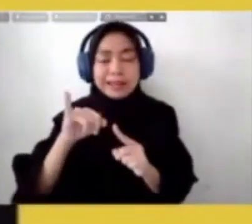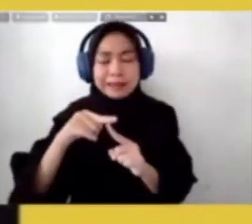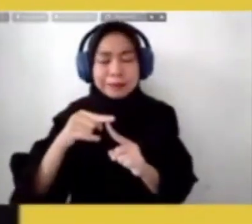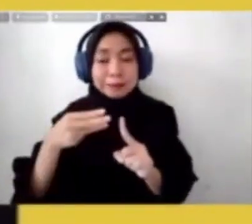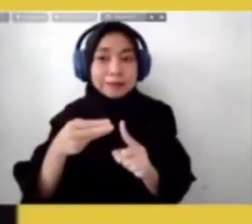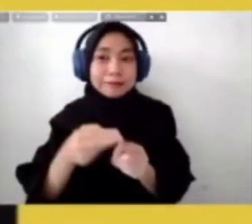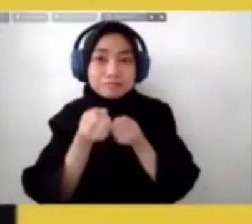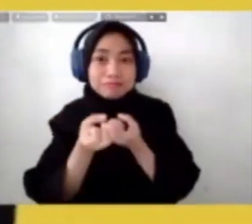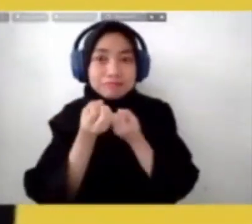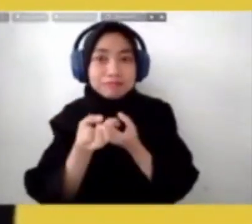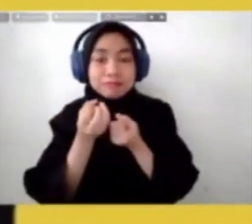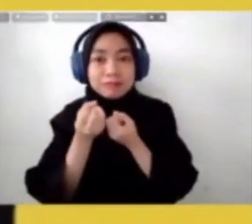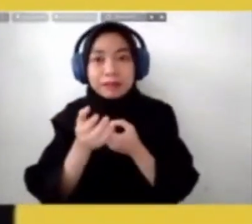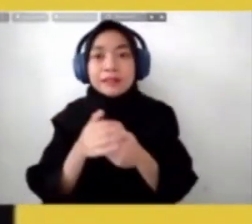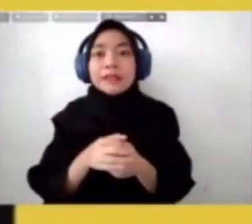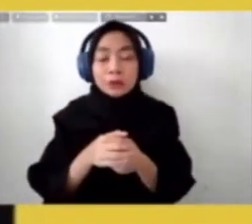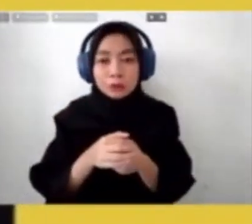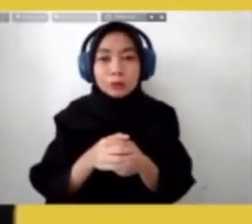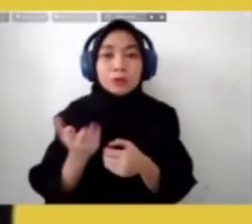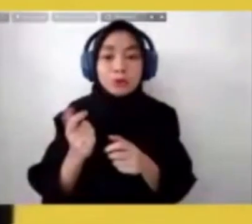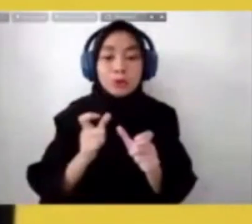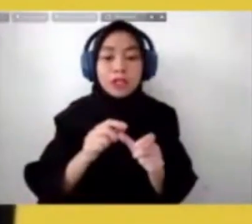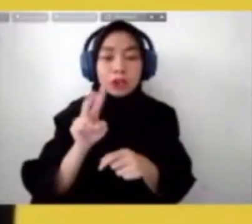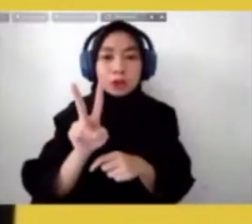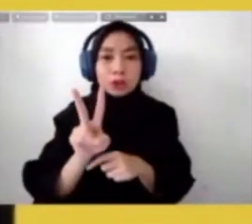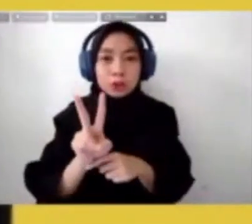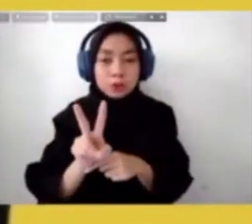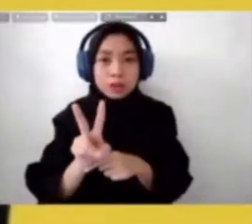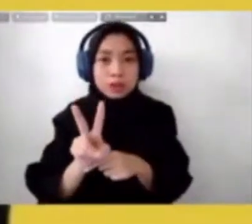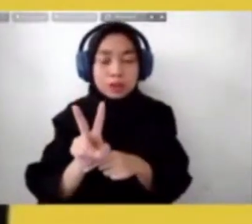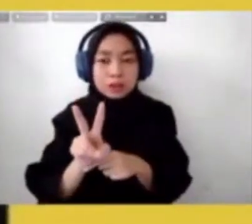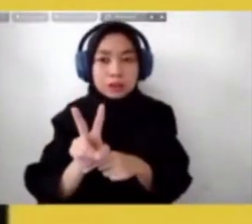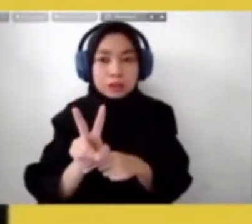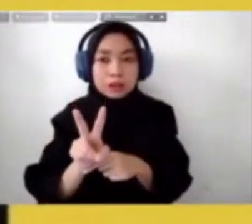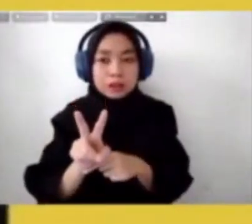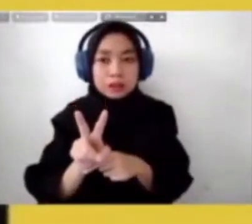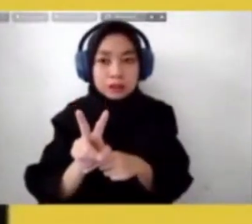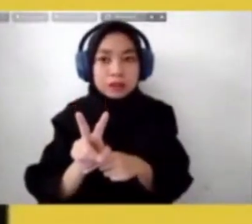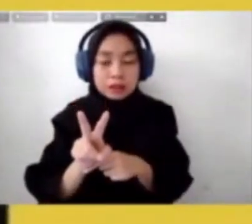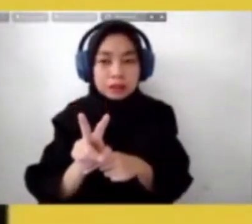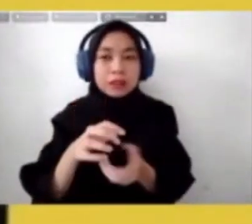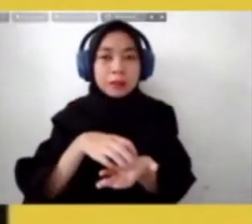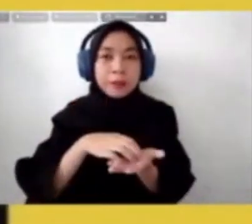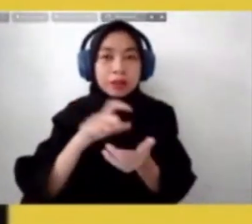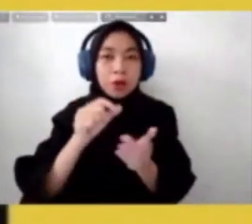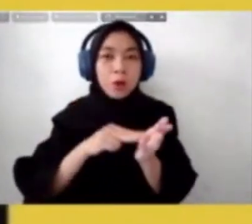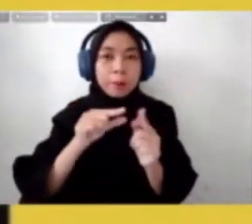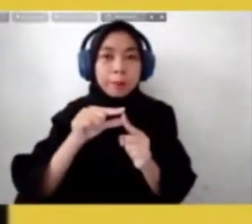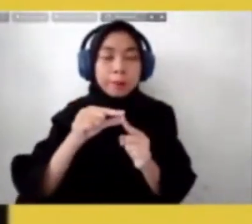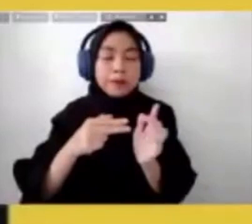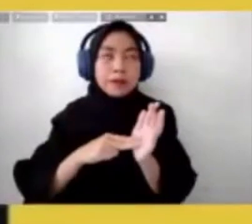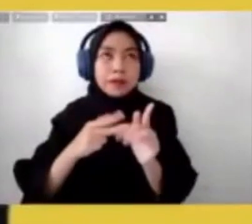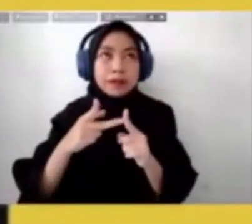his postgraduate diploma from the Royal Danish Academy of Fine Art in Copenhagen, Denmark, his master's degree from